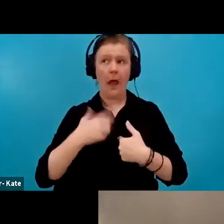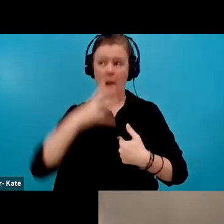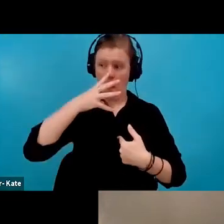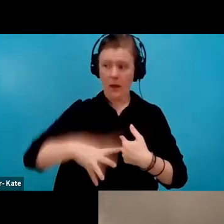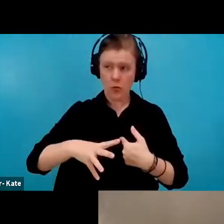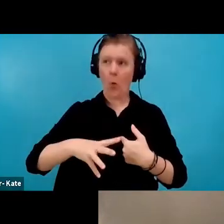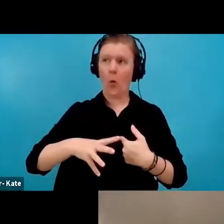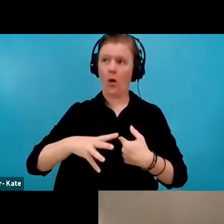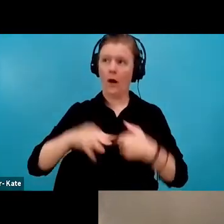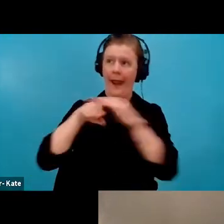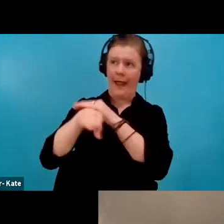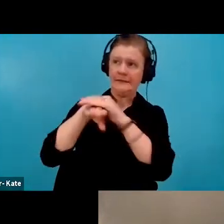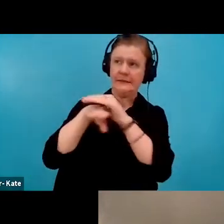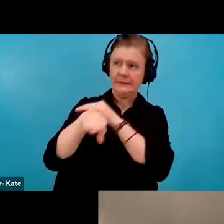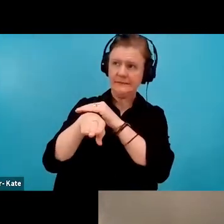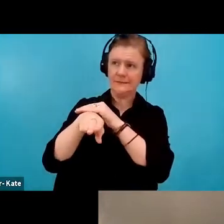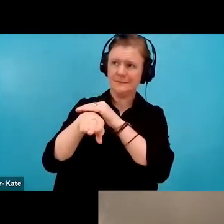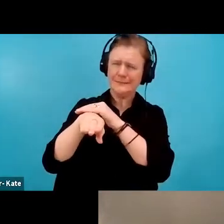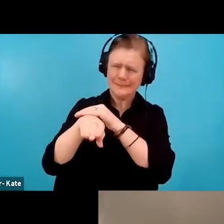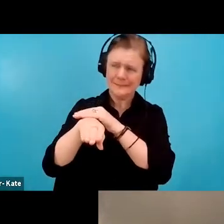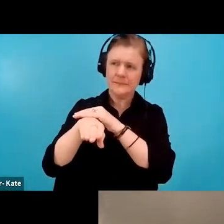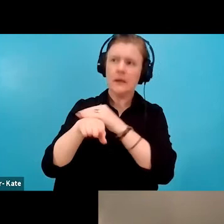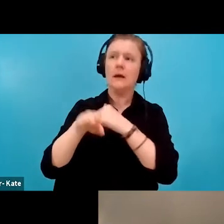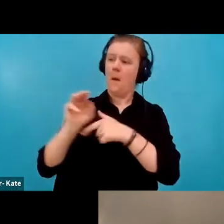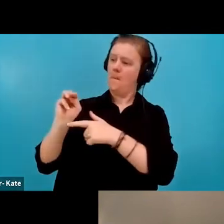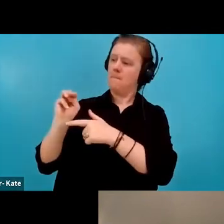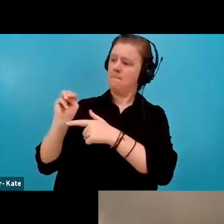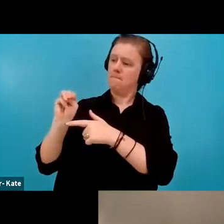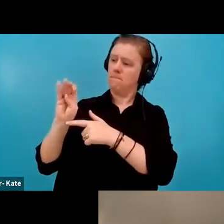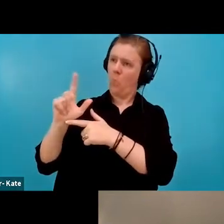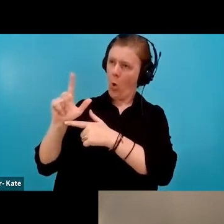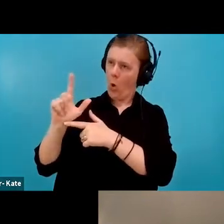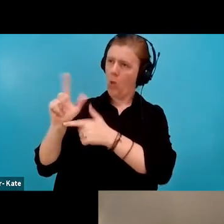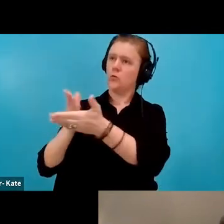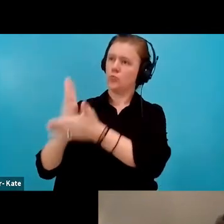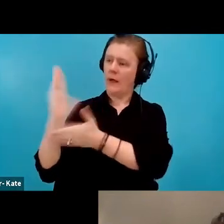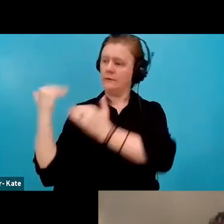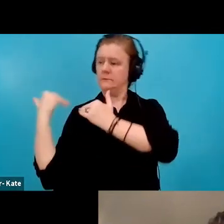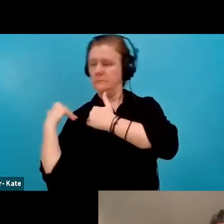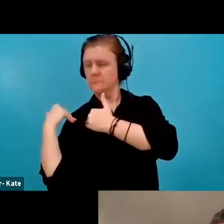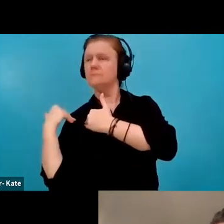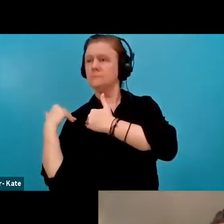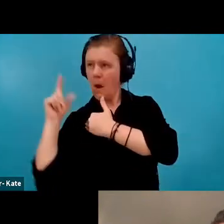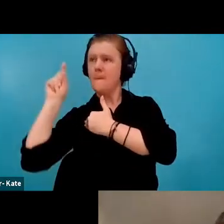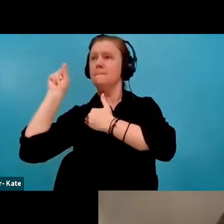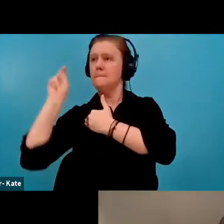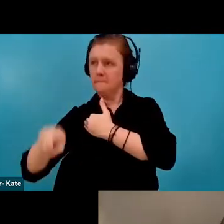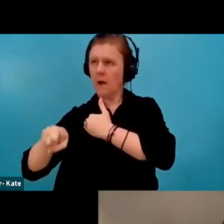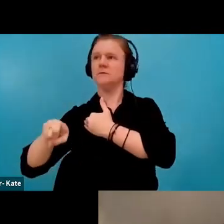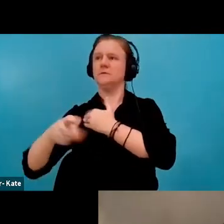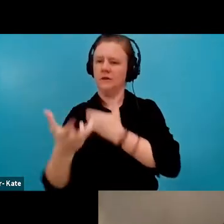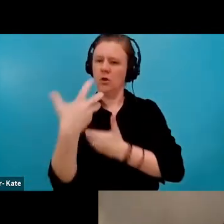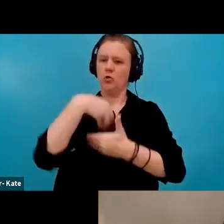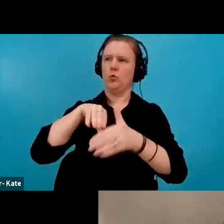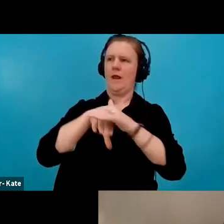my moral duty to do so. That's a profound challenge for someone who's a photographer, who